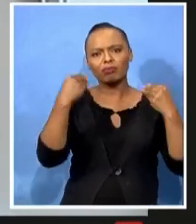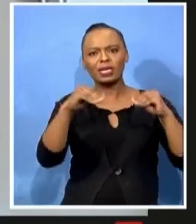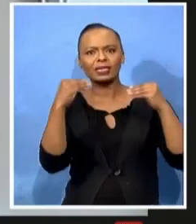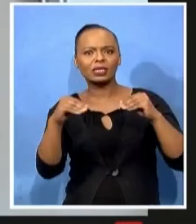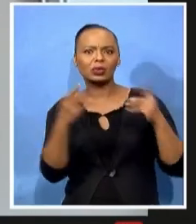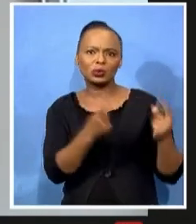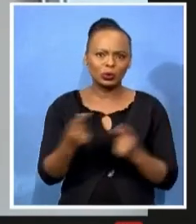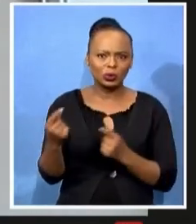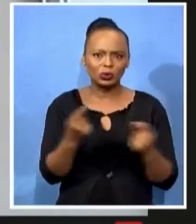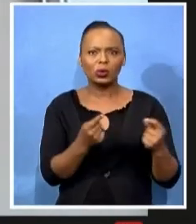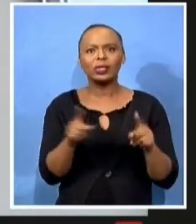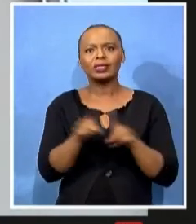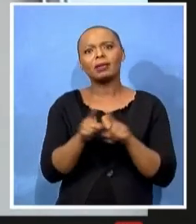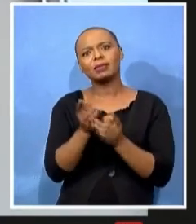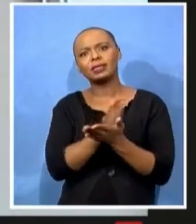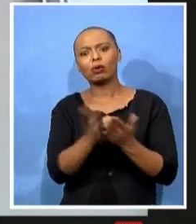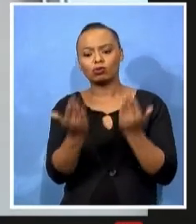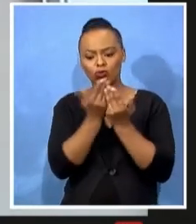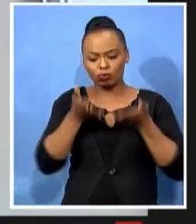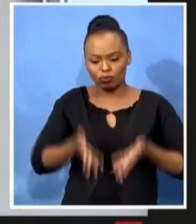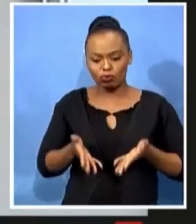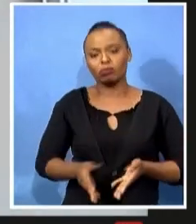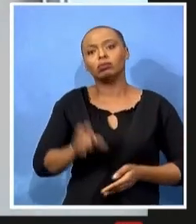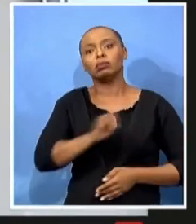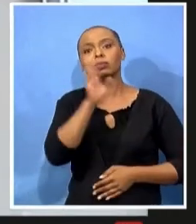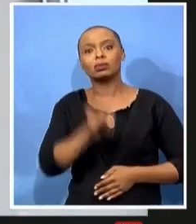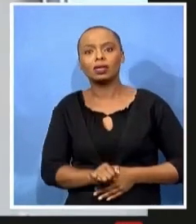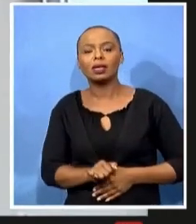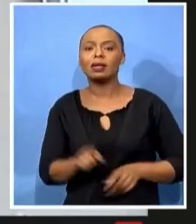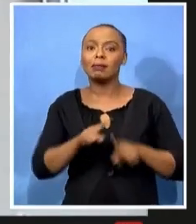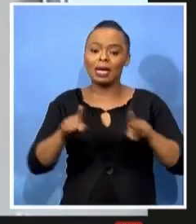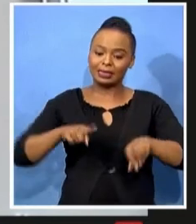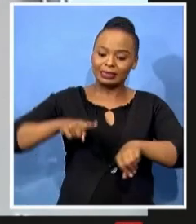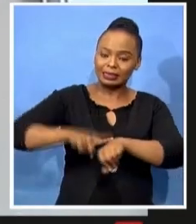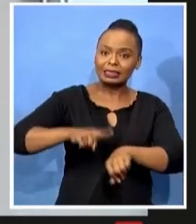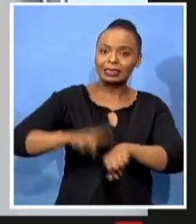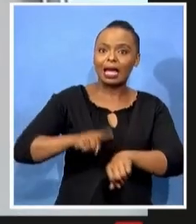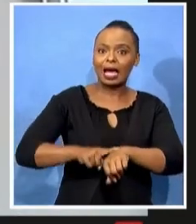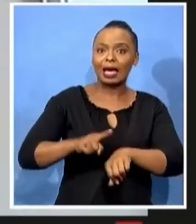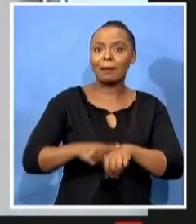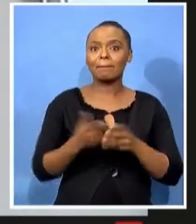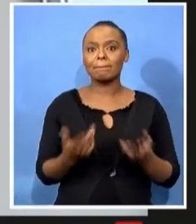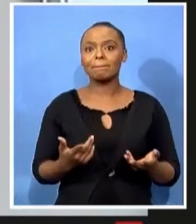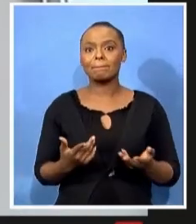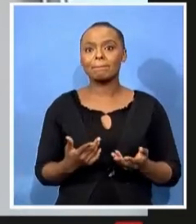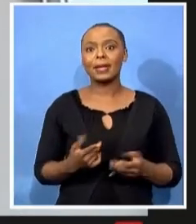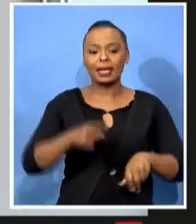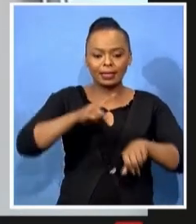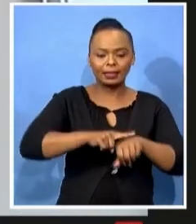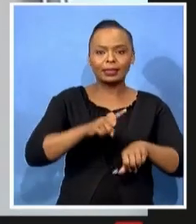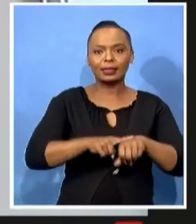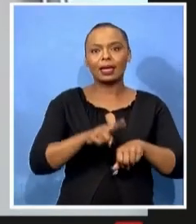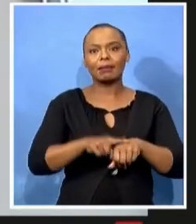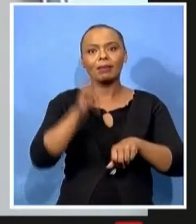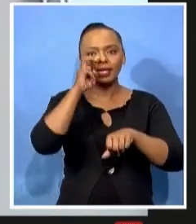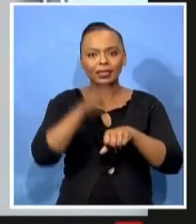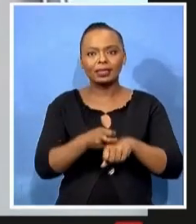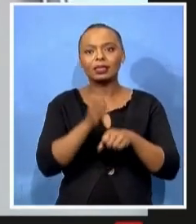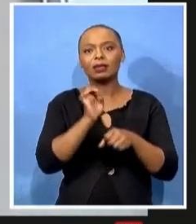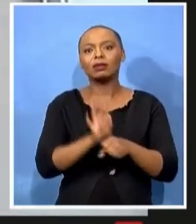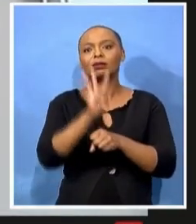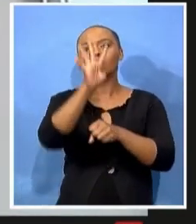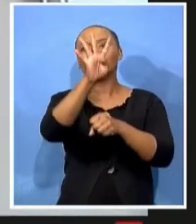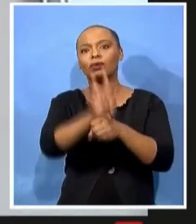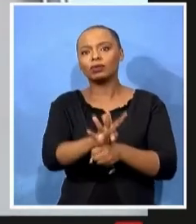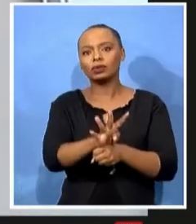initially, the time, they were allowed to get a 14-day, they were tested that was valid for 14 days